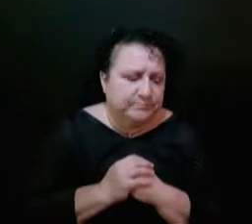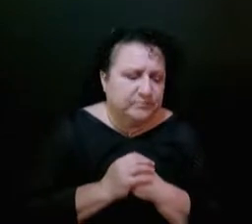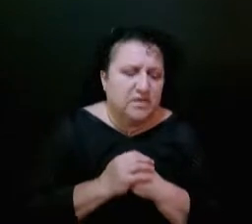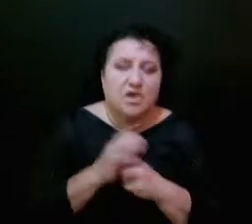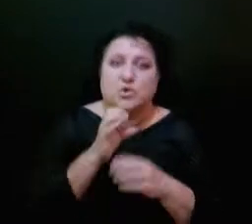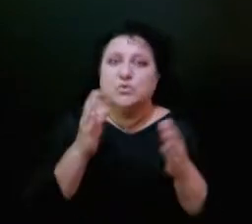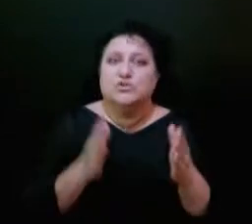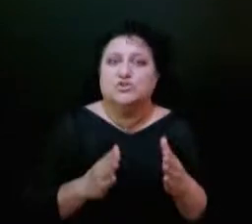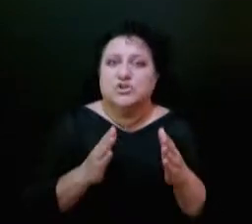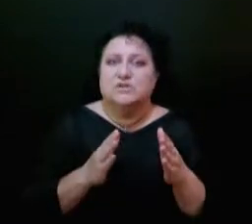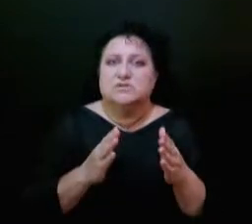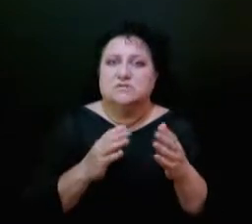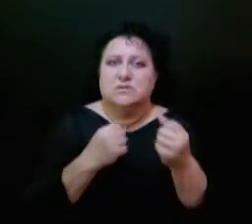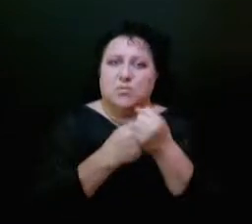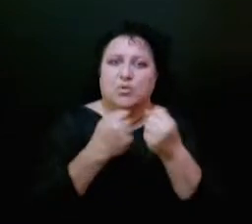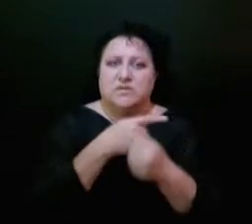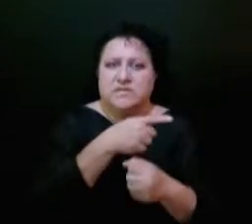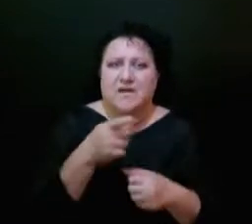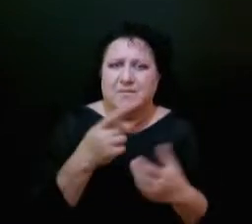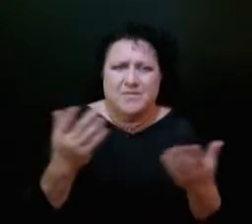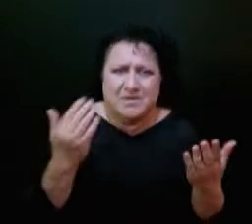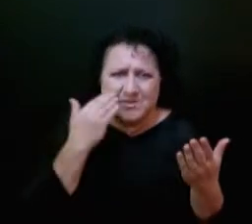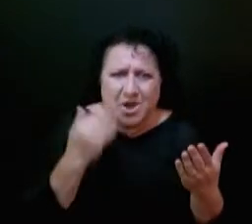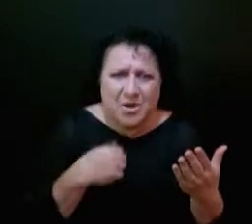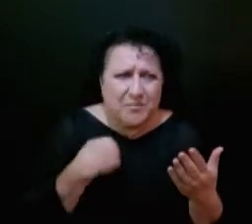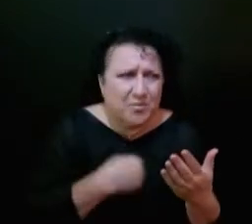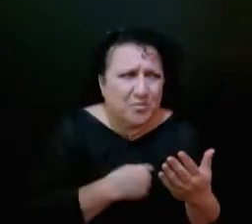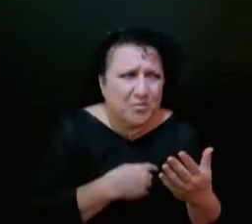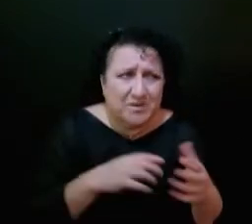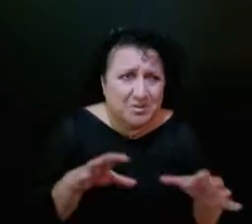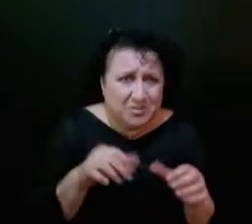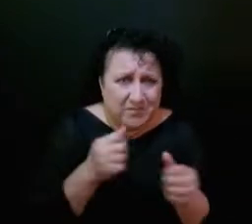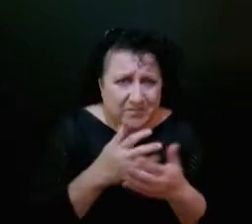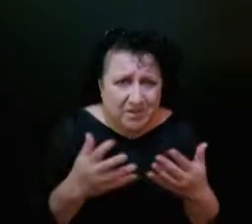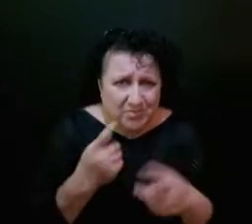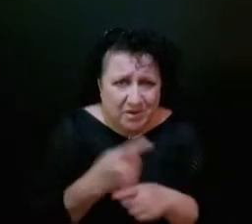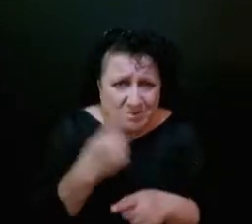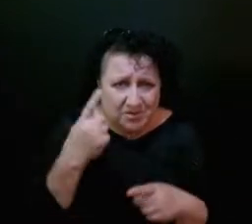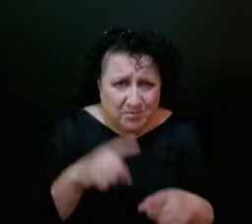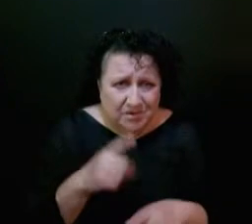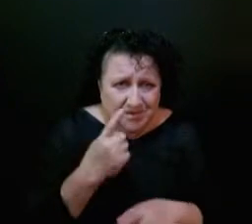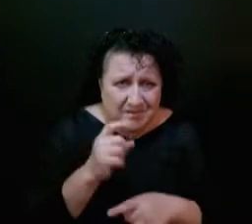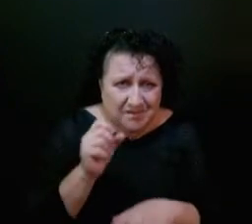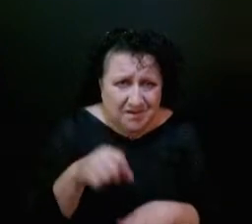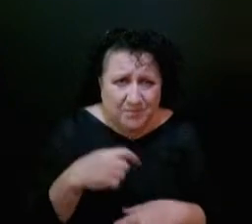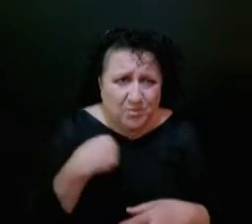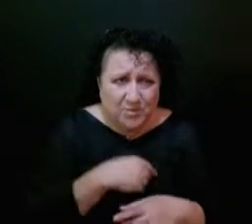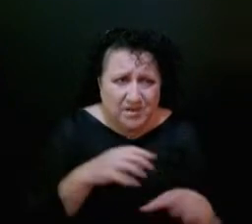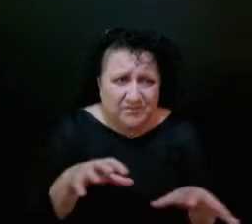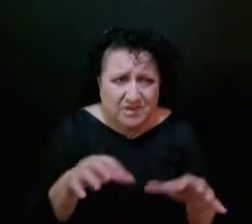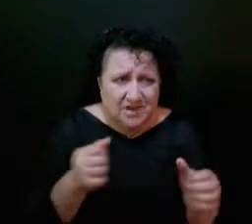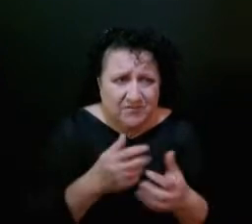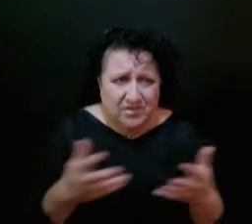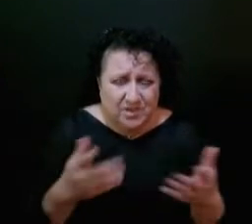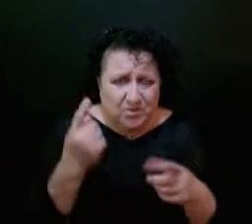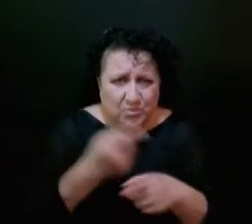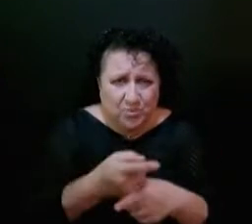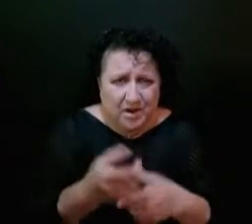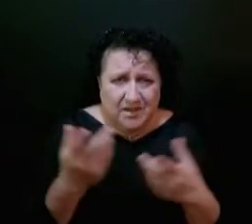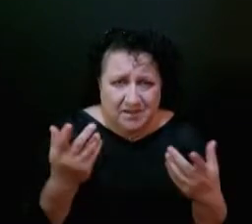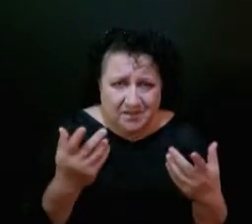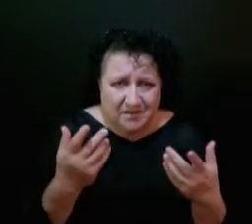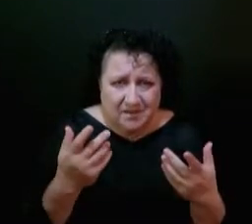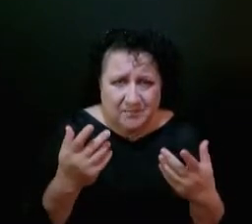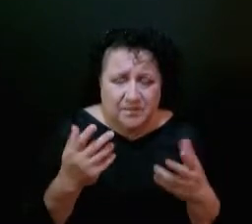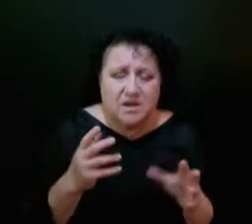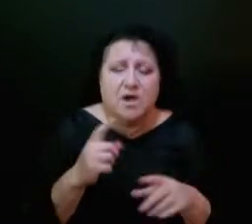ourselves, we haven't done everything right. Can we all agree as a church? As this church, we haven't done. But there is something to be said about what the